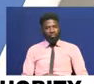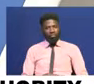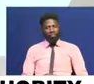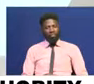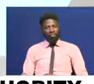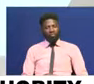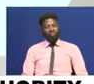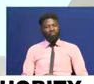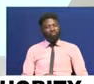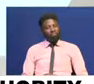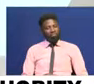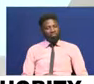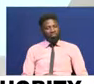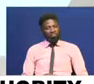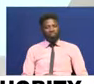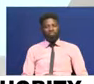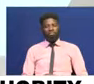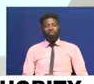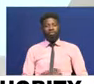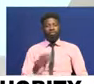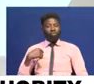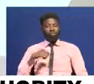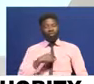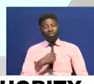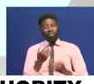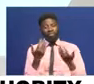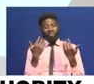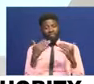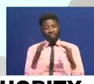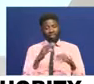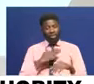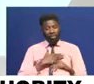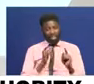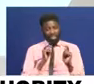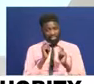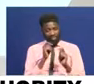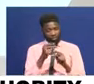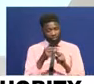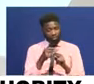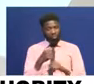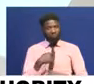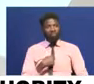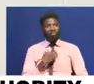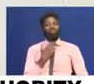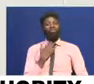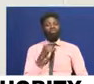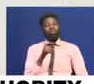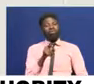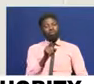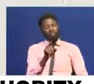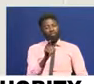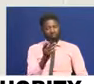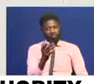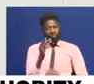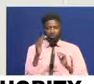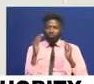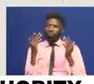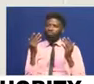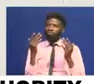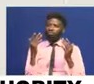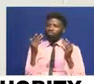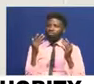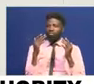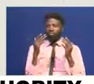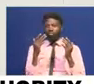Reloaded, I mean, sounds very good. We are coming to the end of this conversation, Daktari. Yes. And I want you to focus or look into